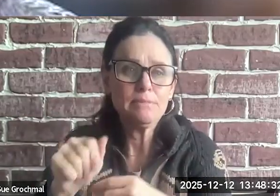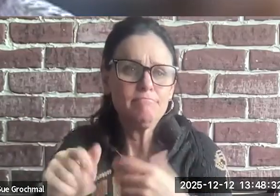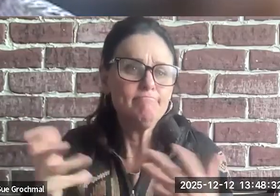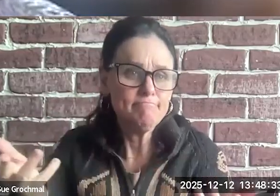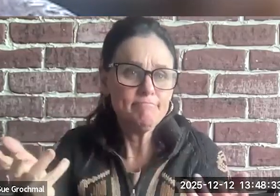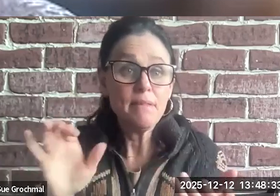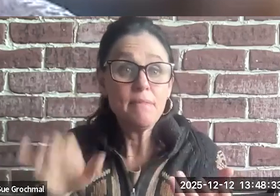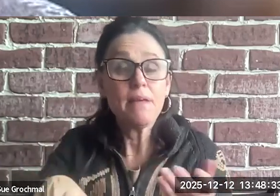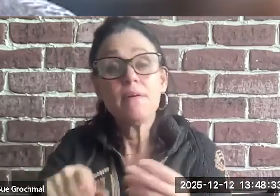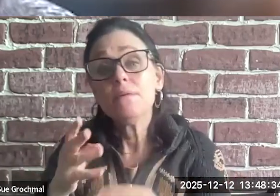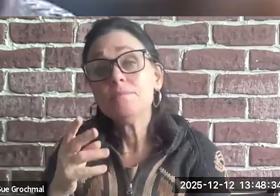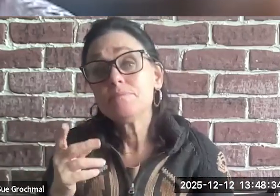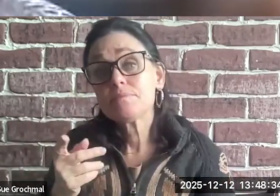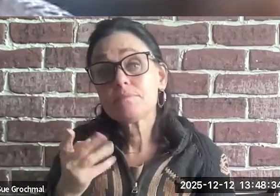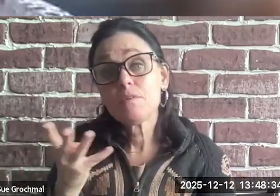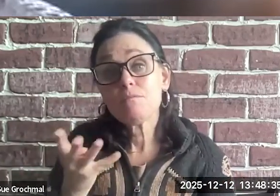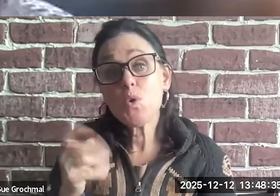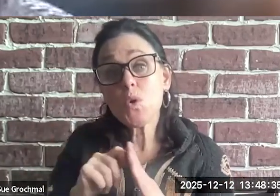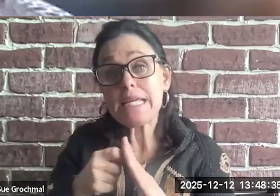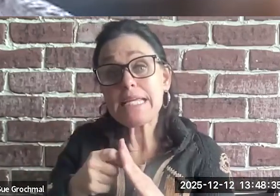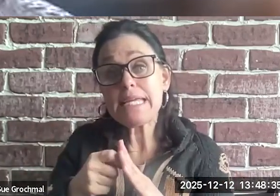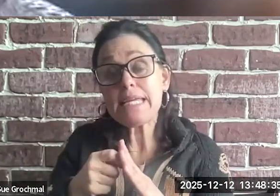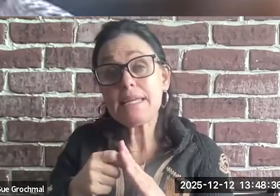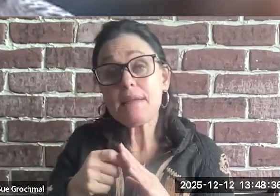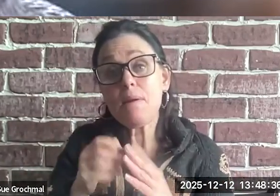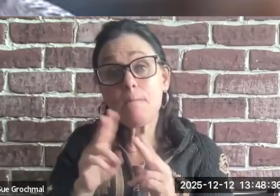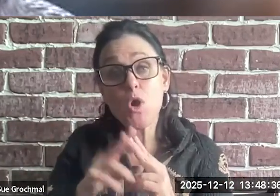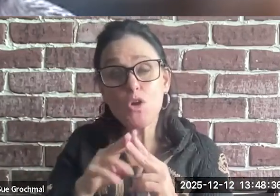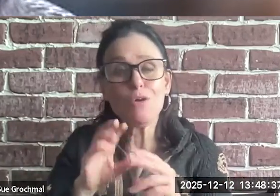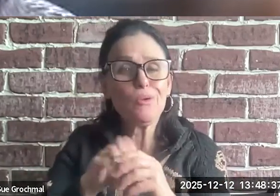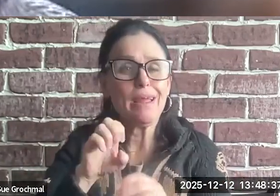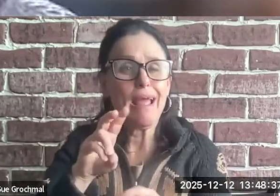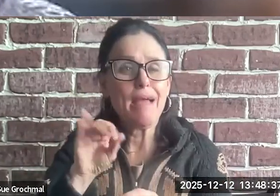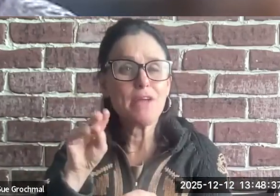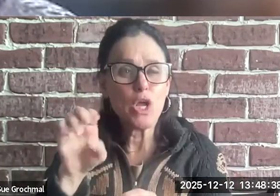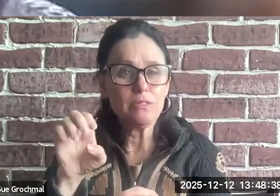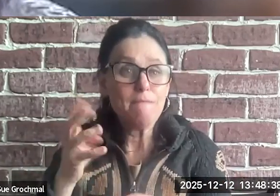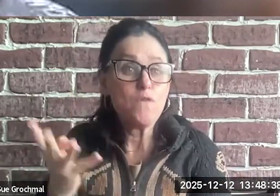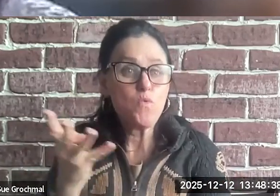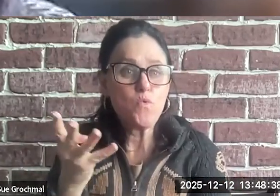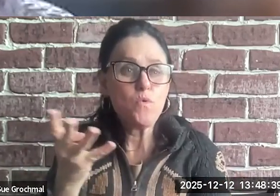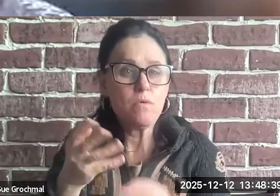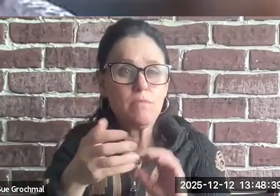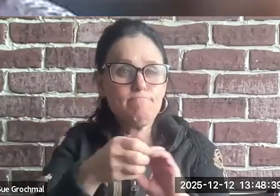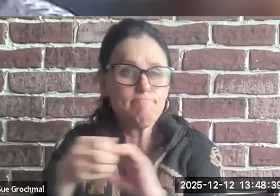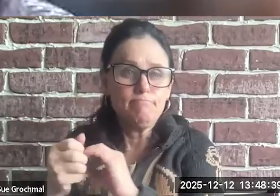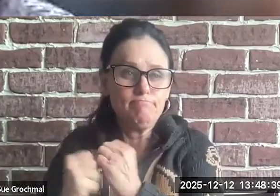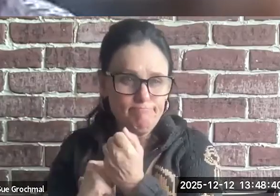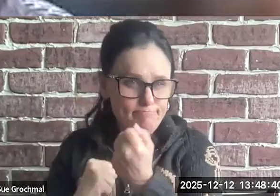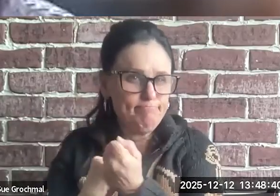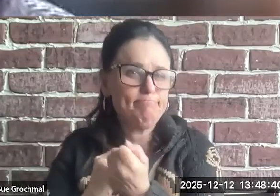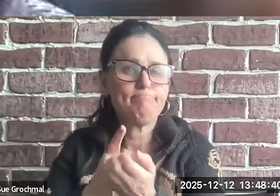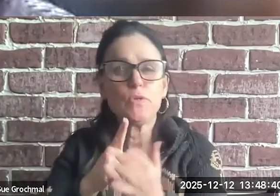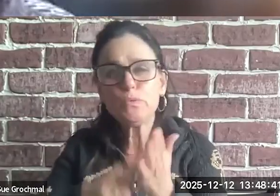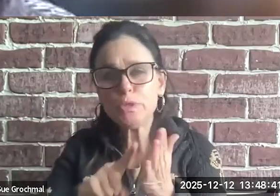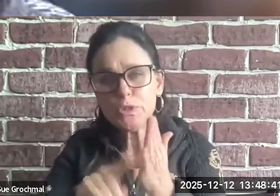have 4 key partners, including Eviance, who represent or who are advocates and